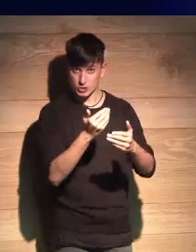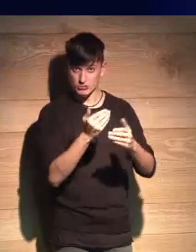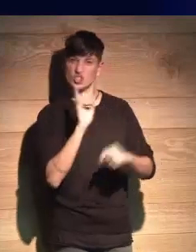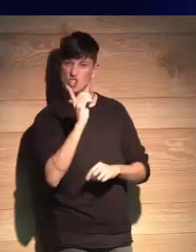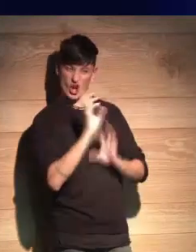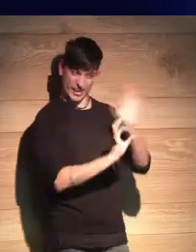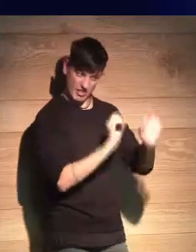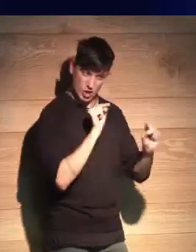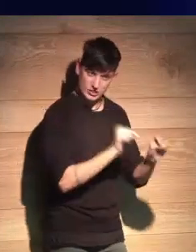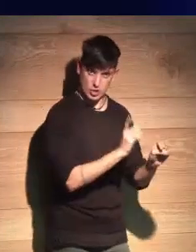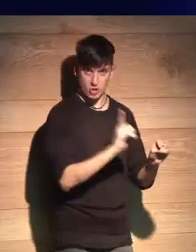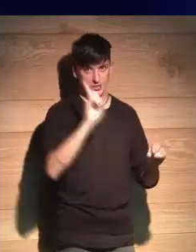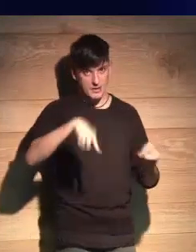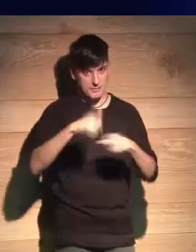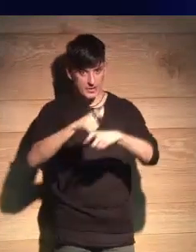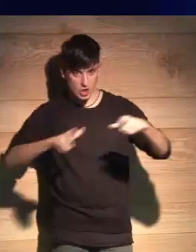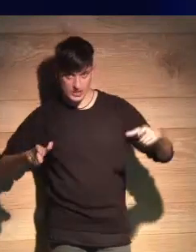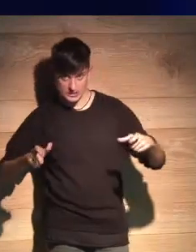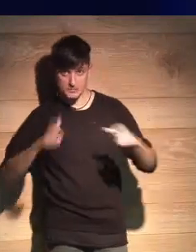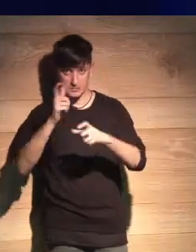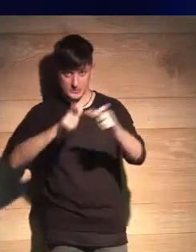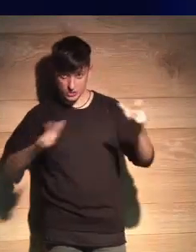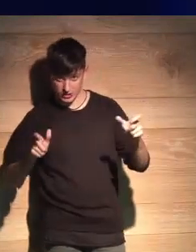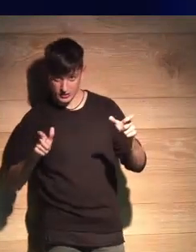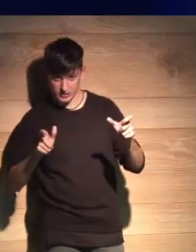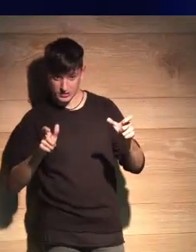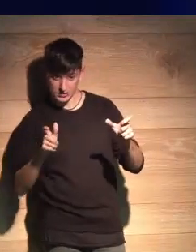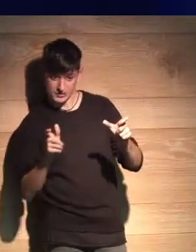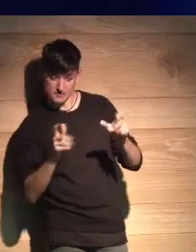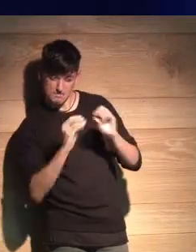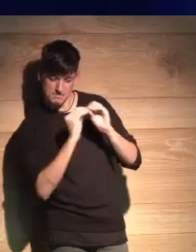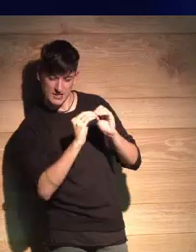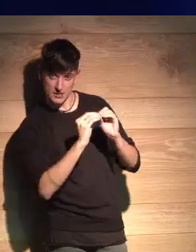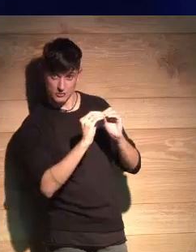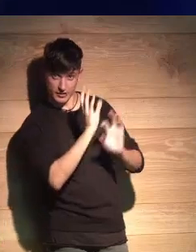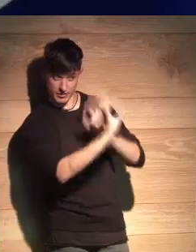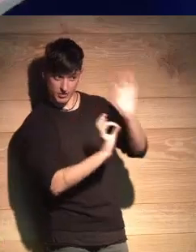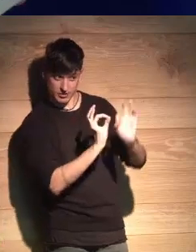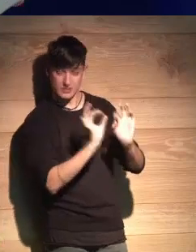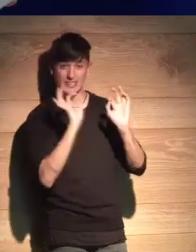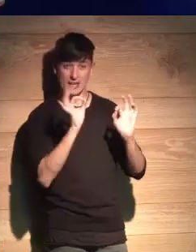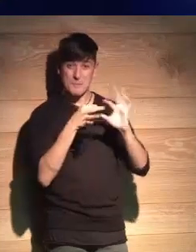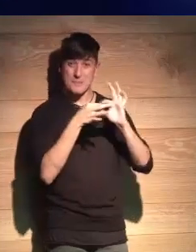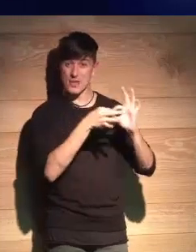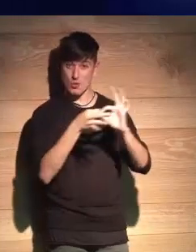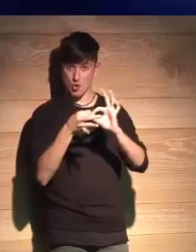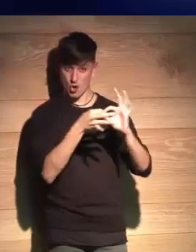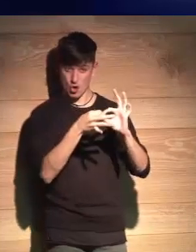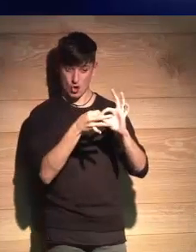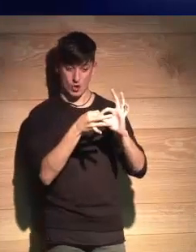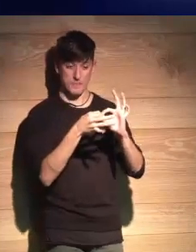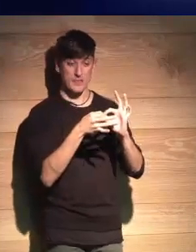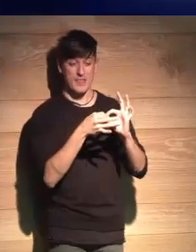progress is based on, that institutions and people are based on, is